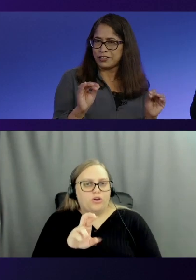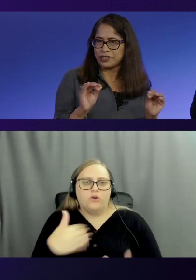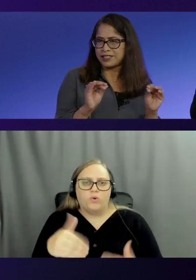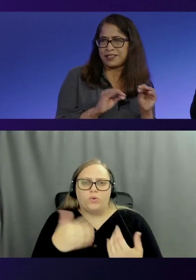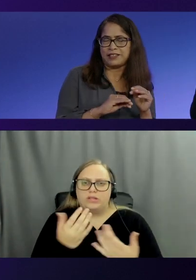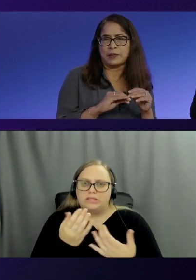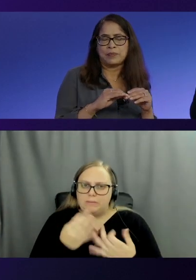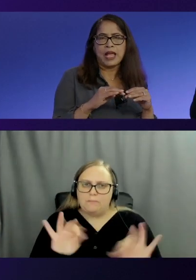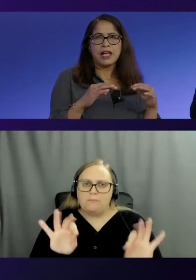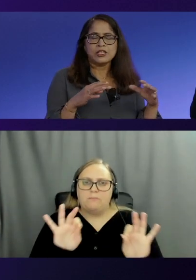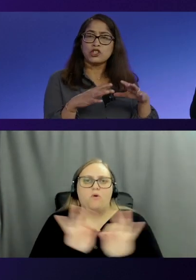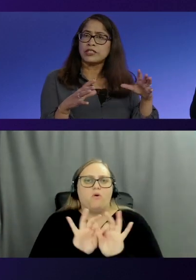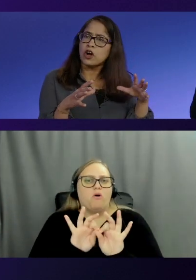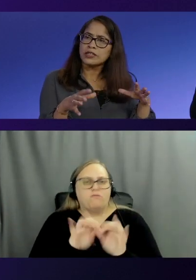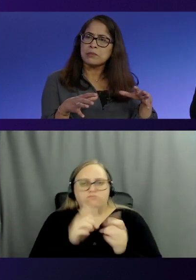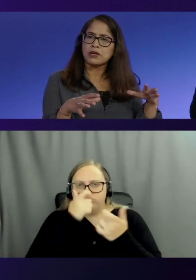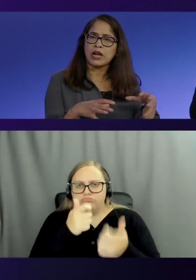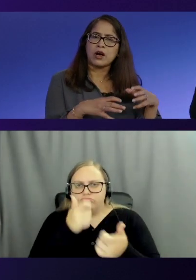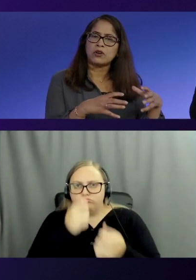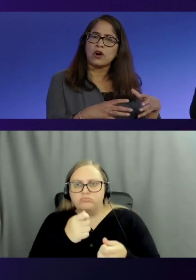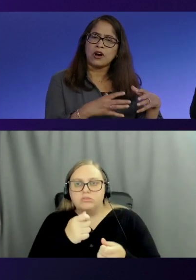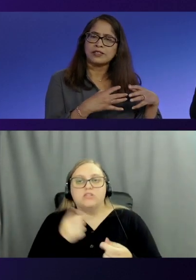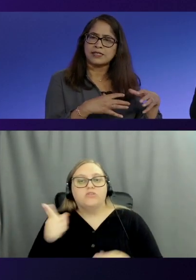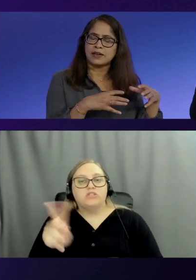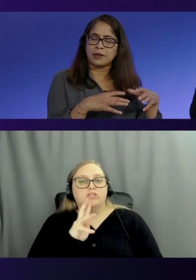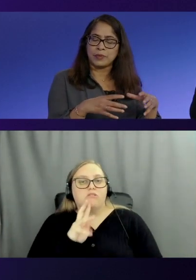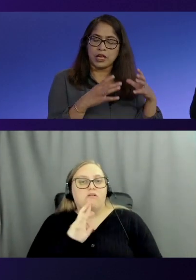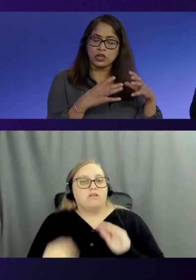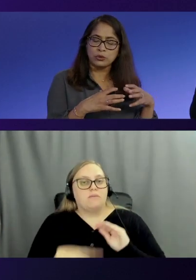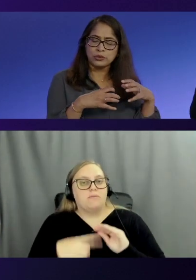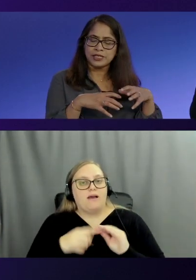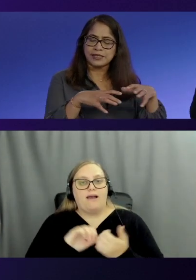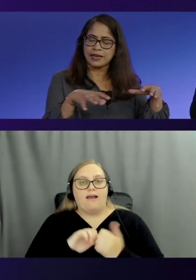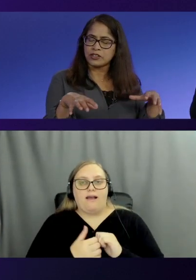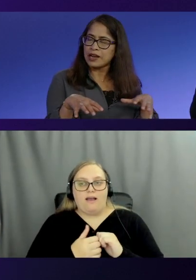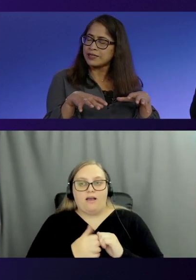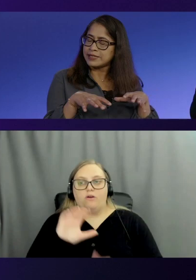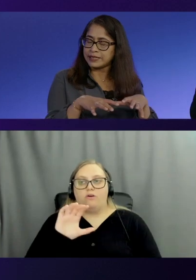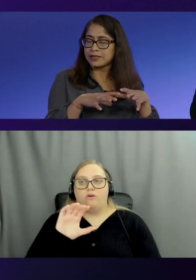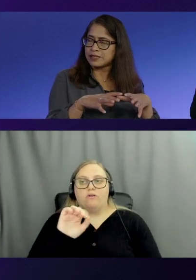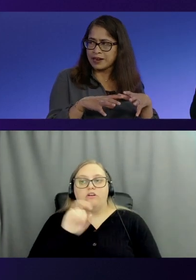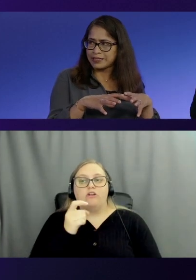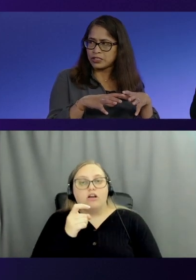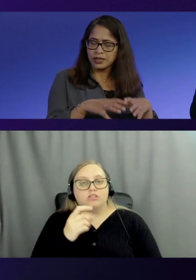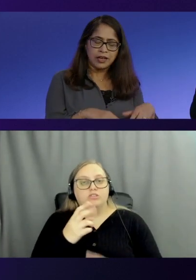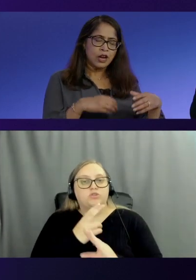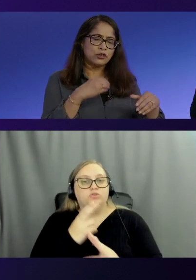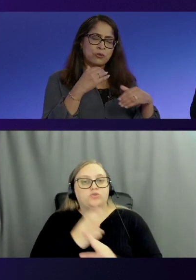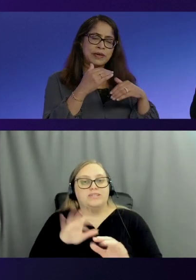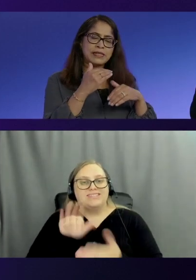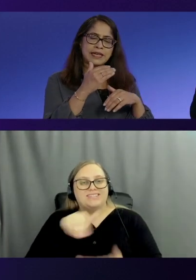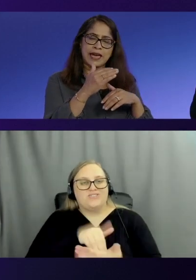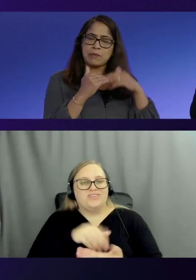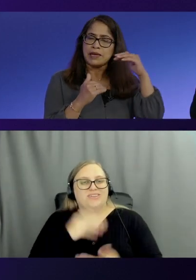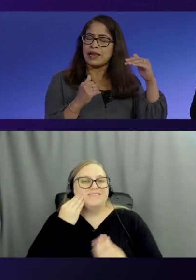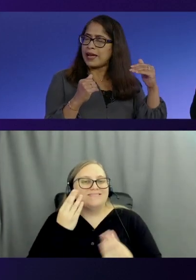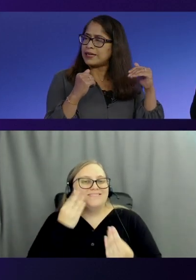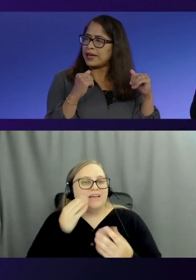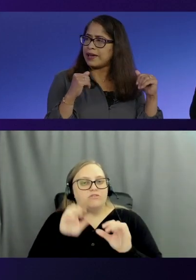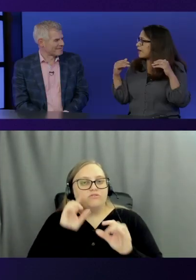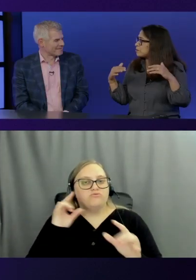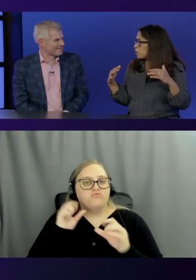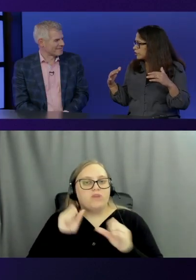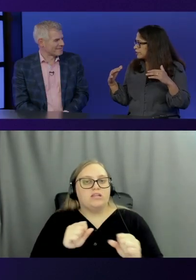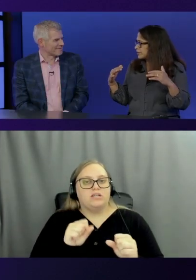very interesting here. So she talked about how Cox used a centralized data strategy to build ML